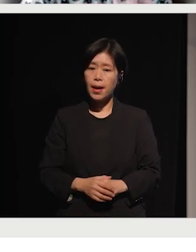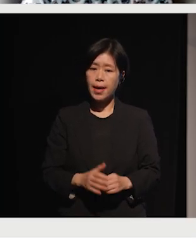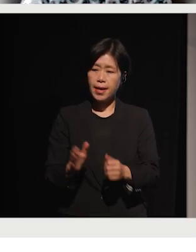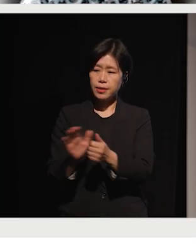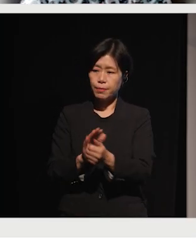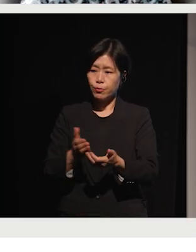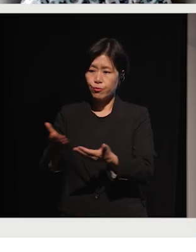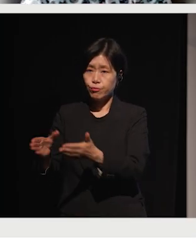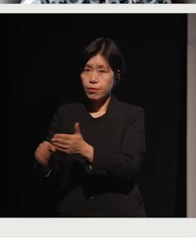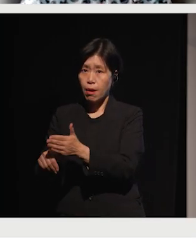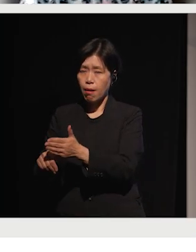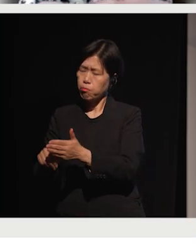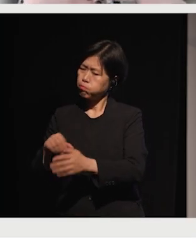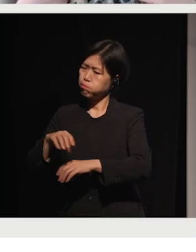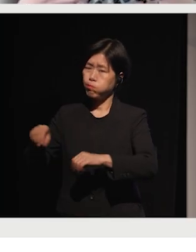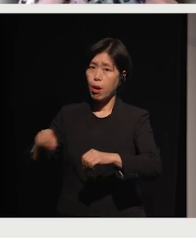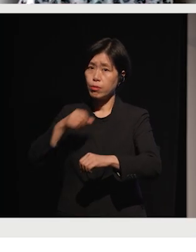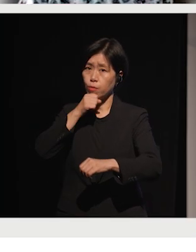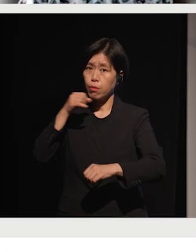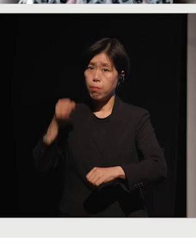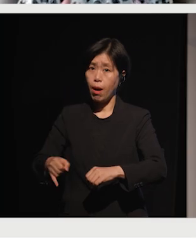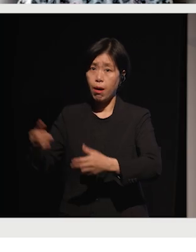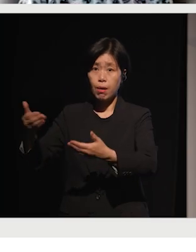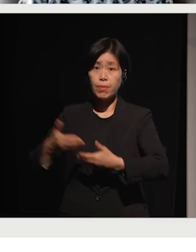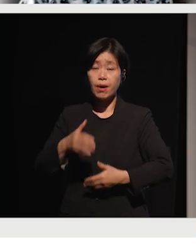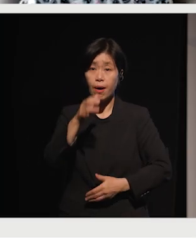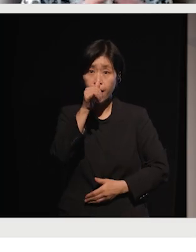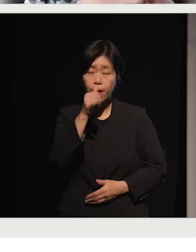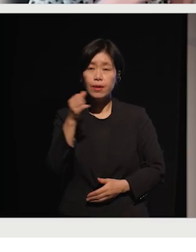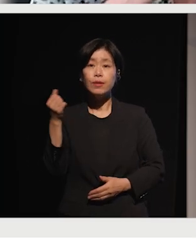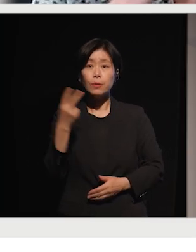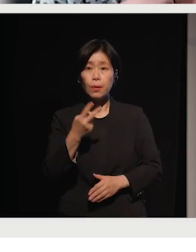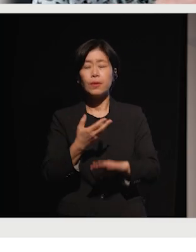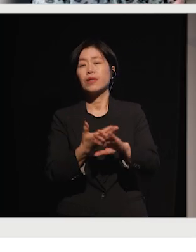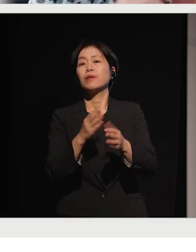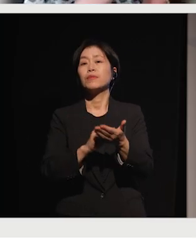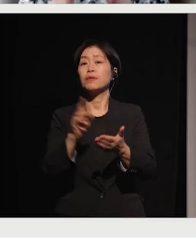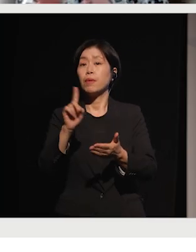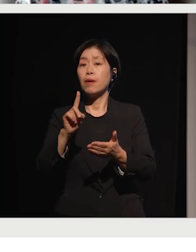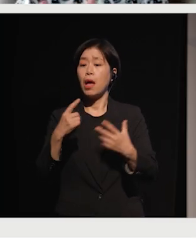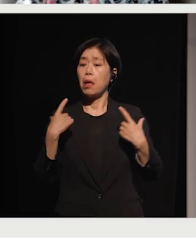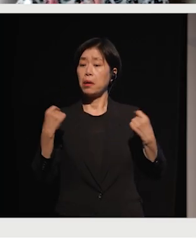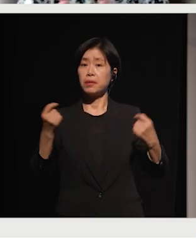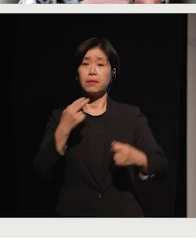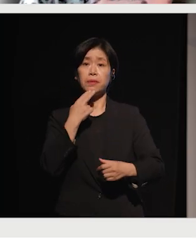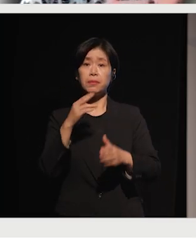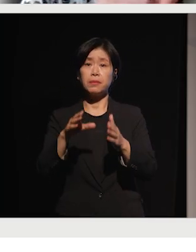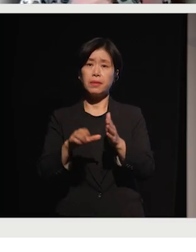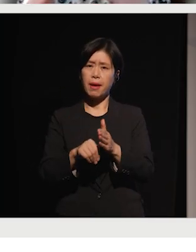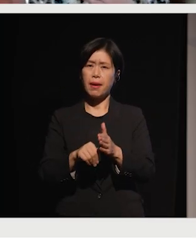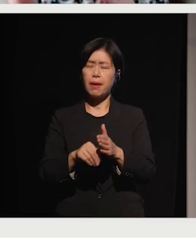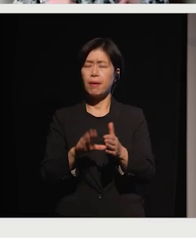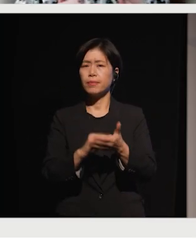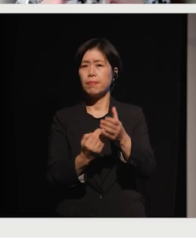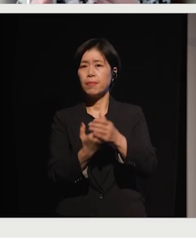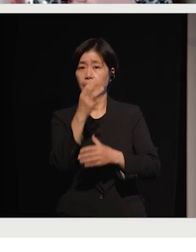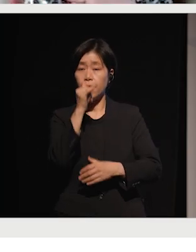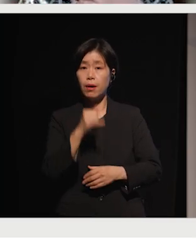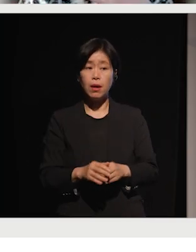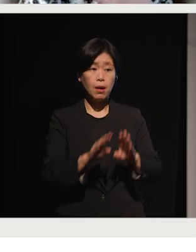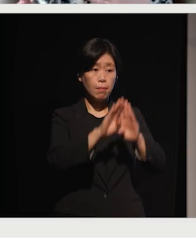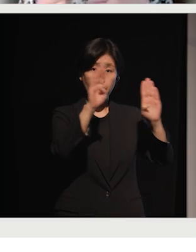are inconsistency. And that could be inconsistency from museum to museum, from exhibition